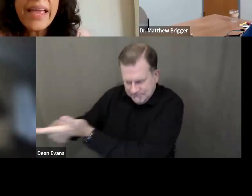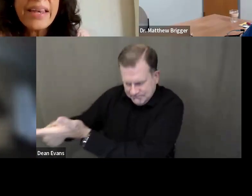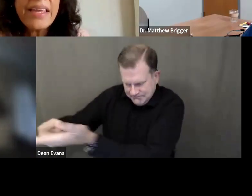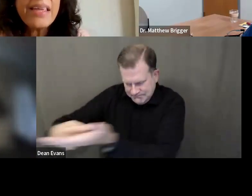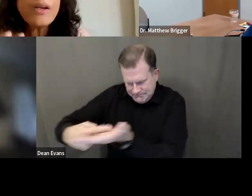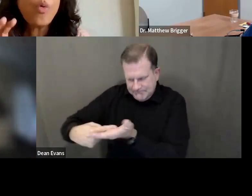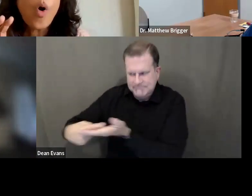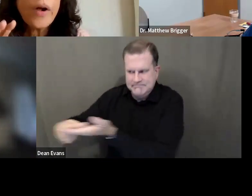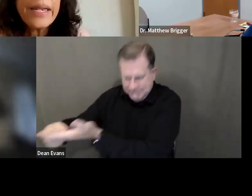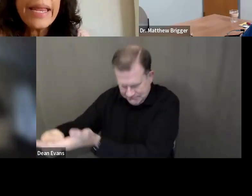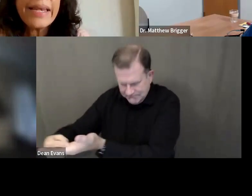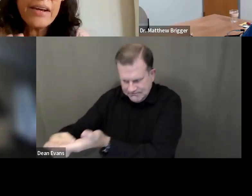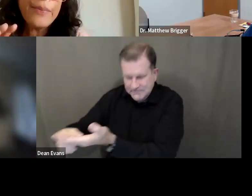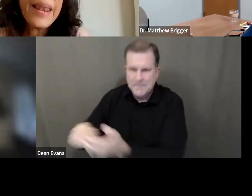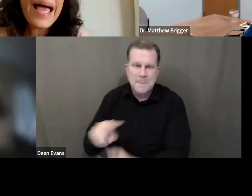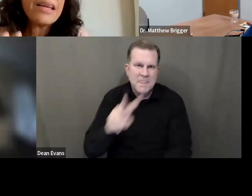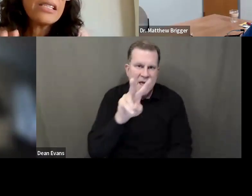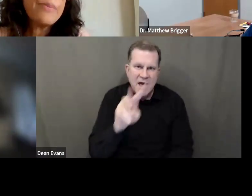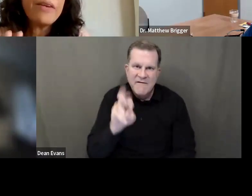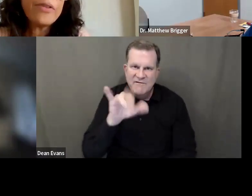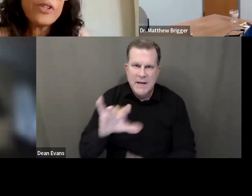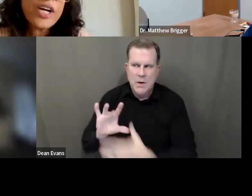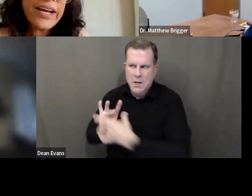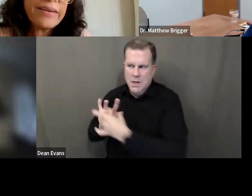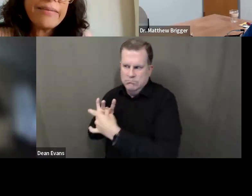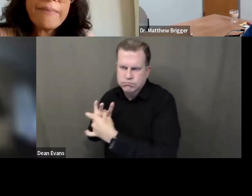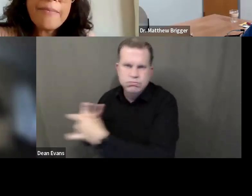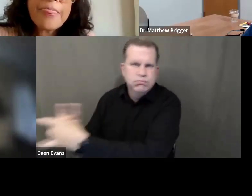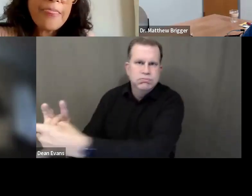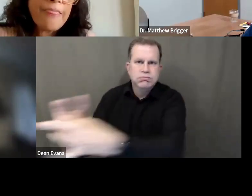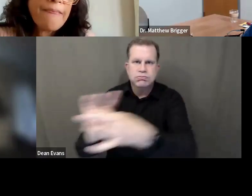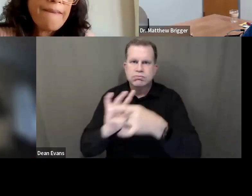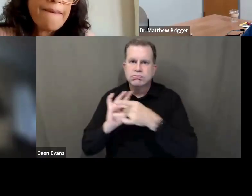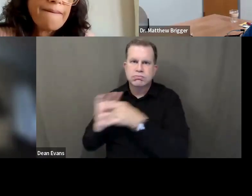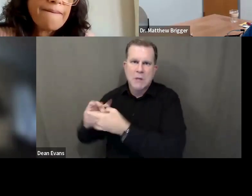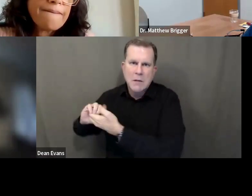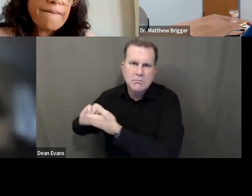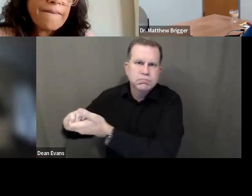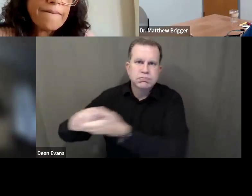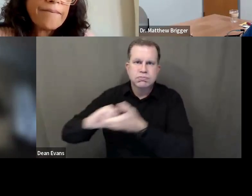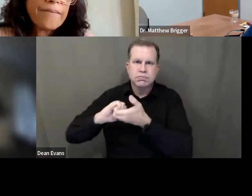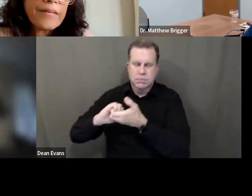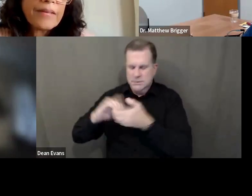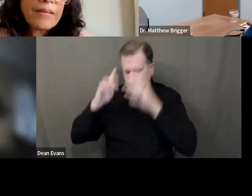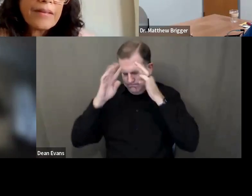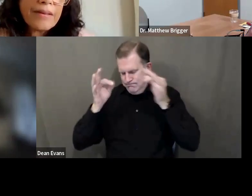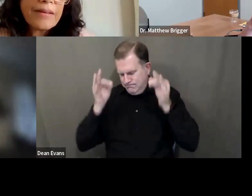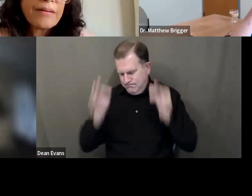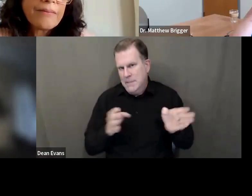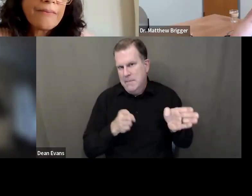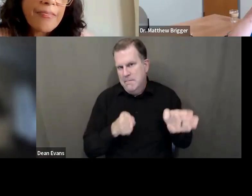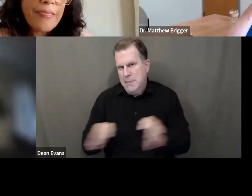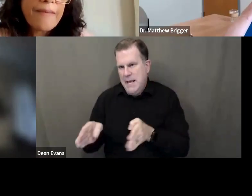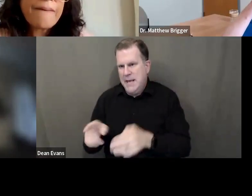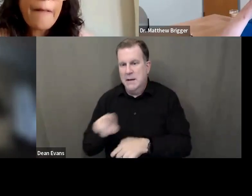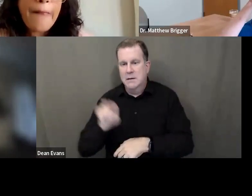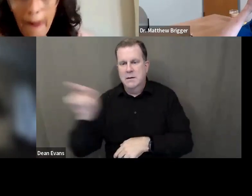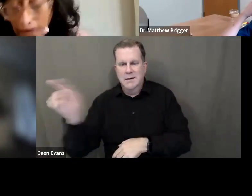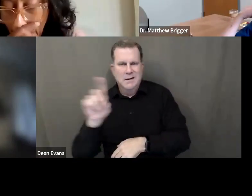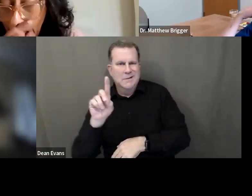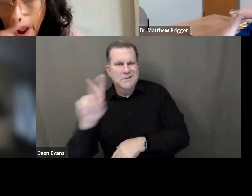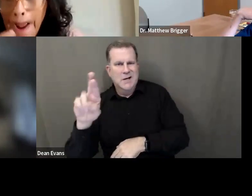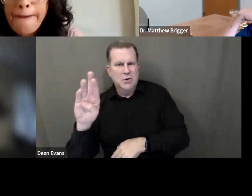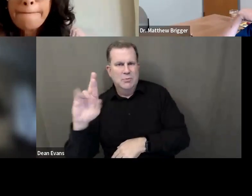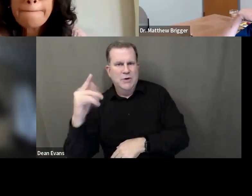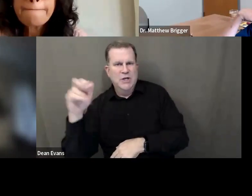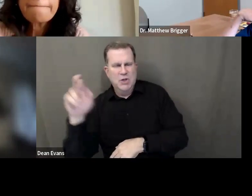a very coordinated plan is made for the child. Yeah, I can't stress that enough. I agree with you, Aparna. And I think the